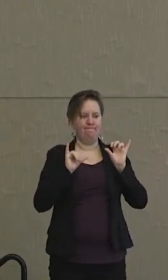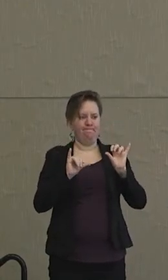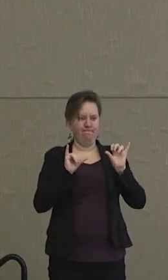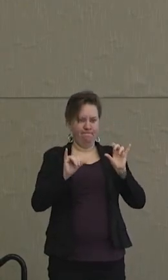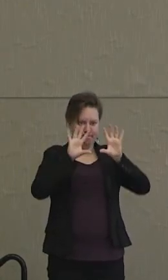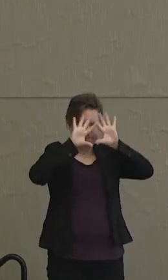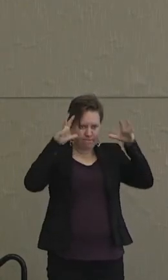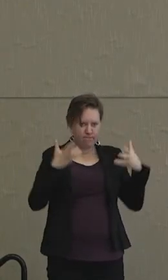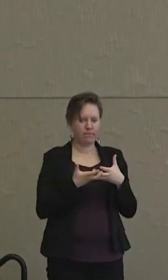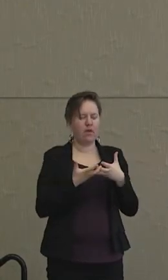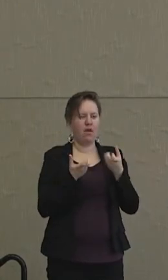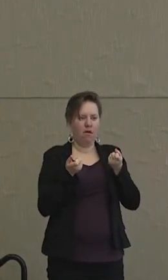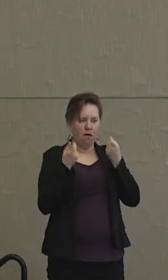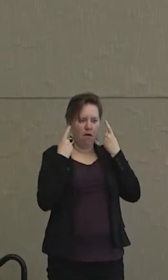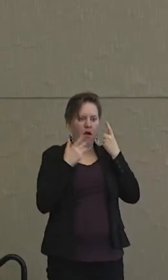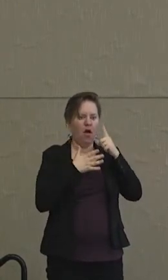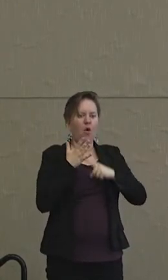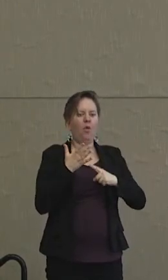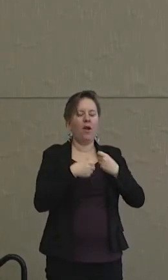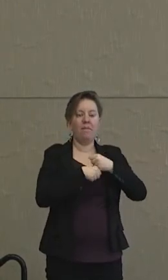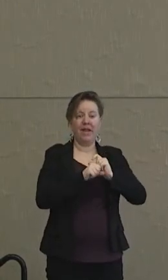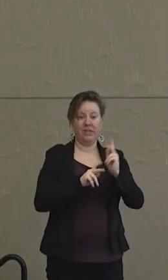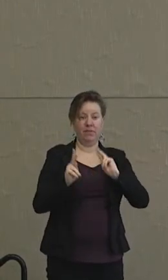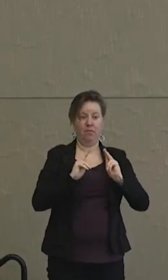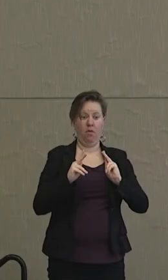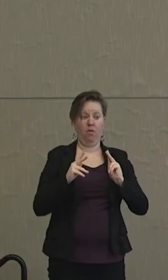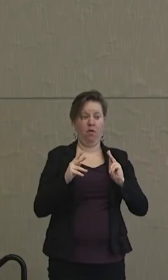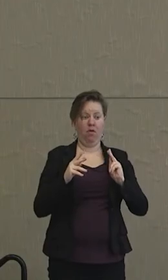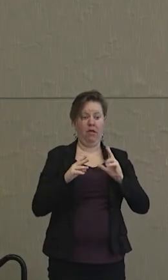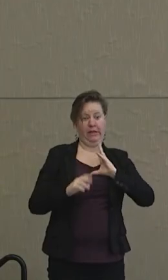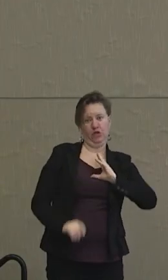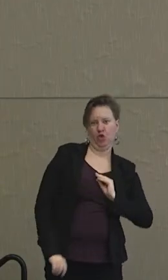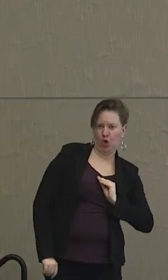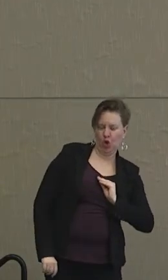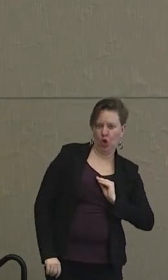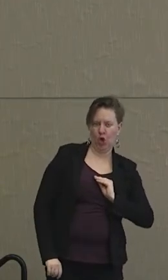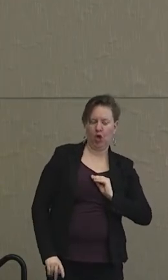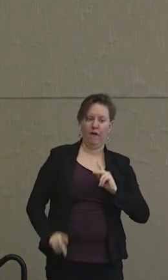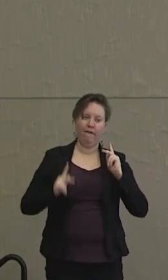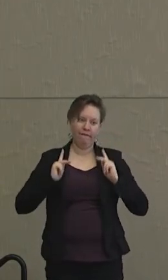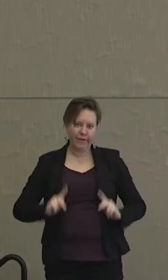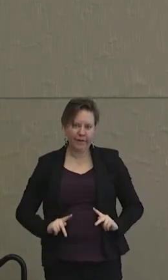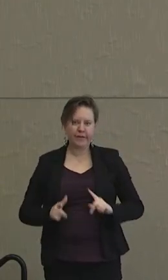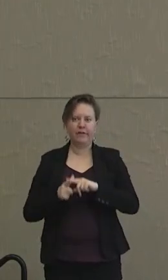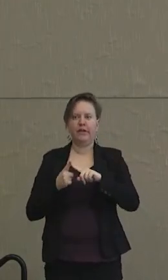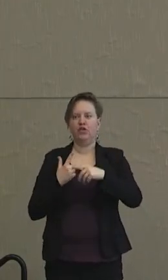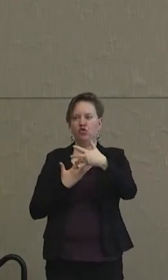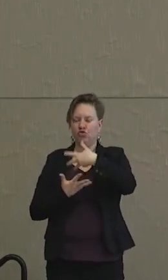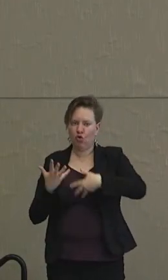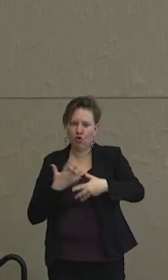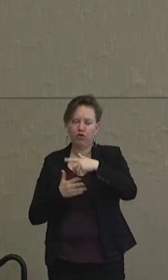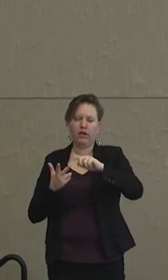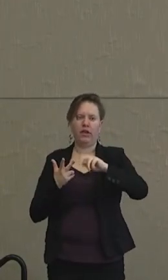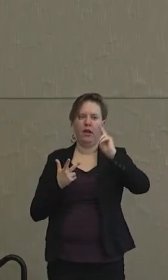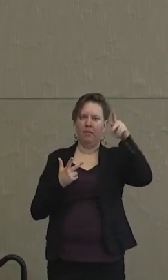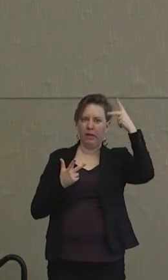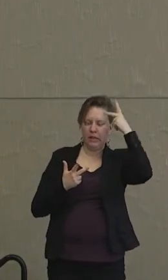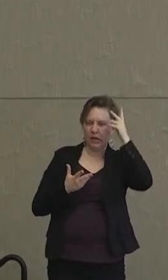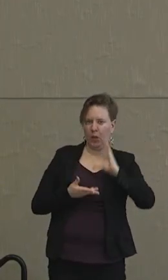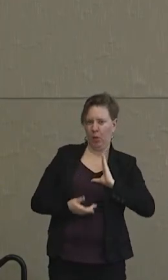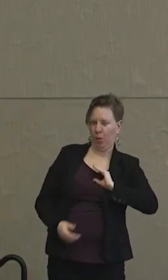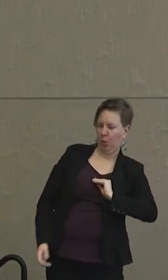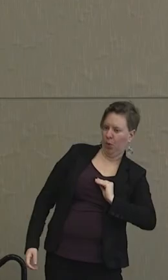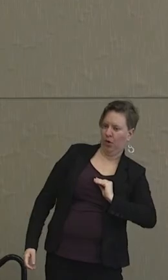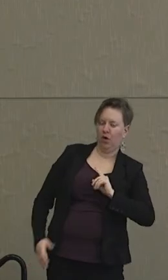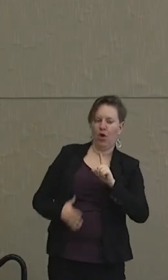is that makes people insecure physically, socially, politically, what it is that produces